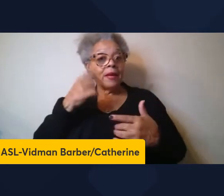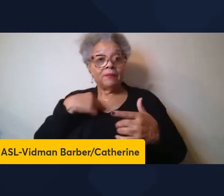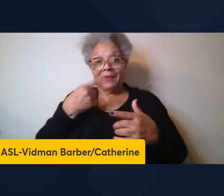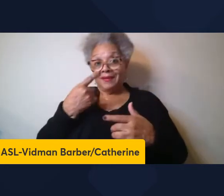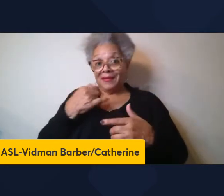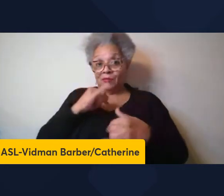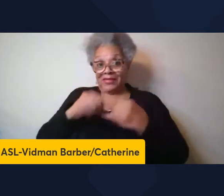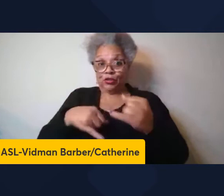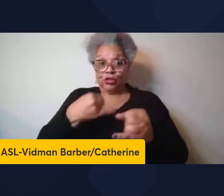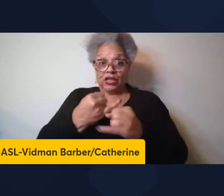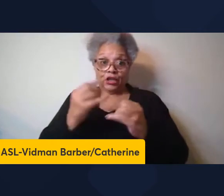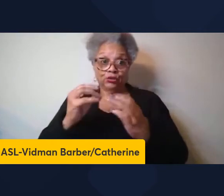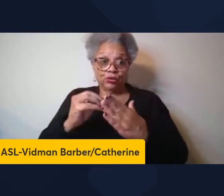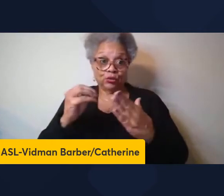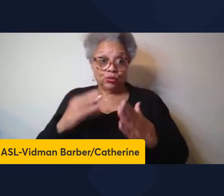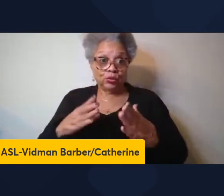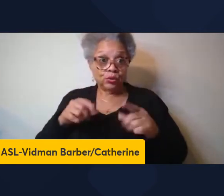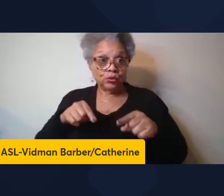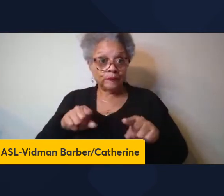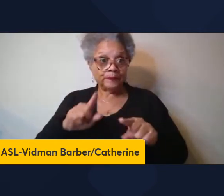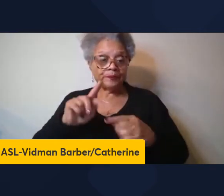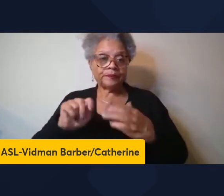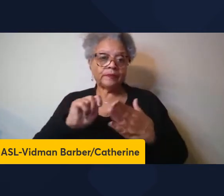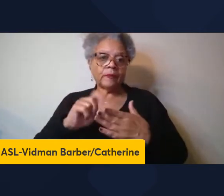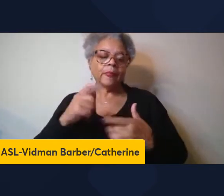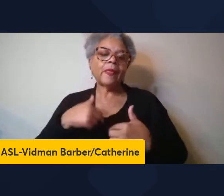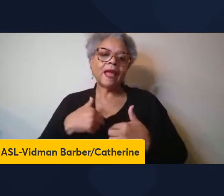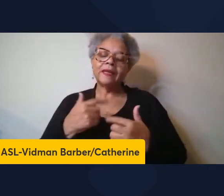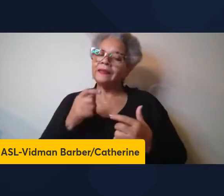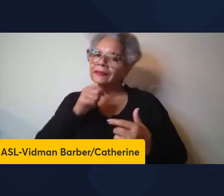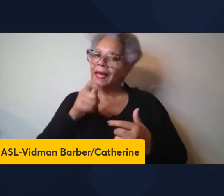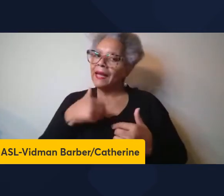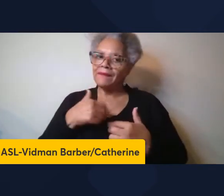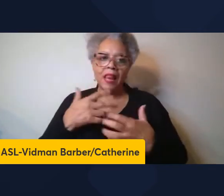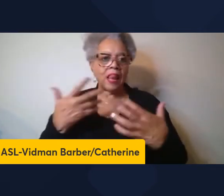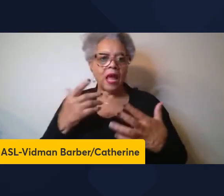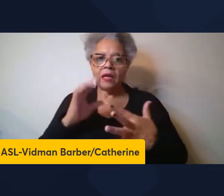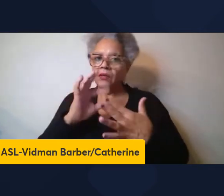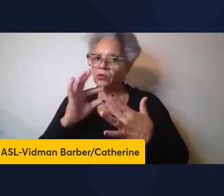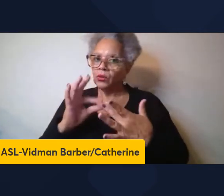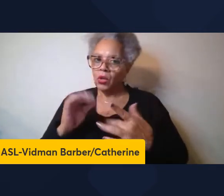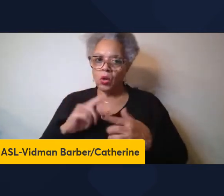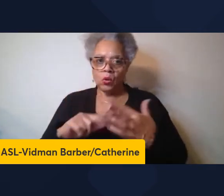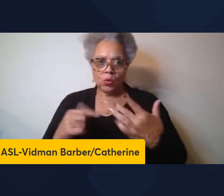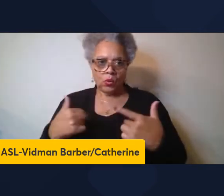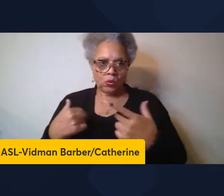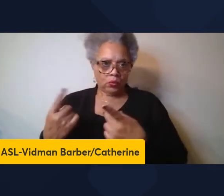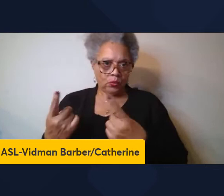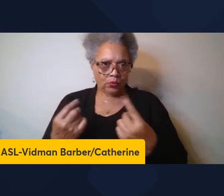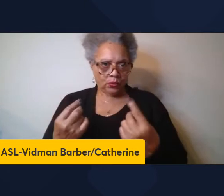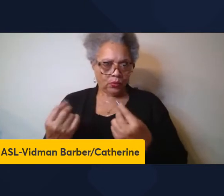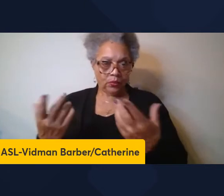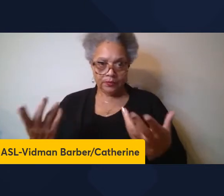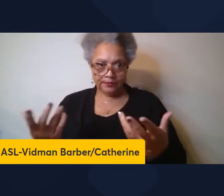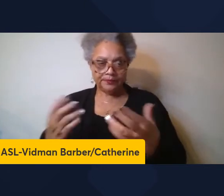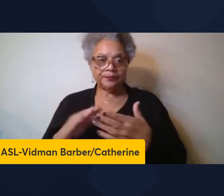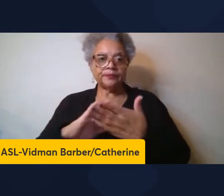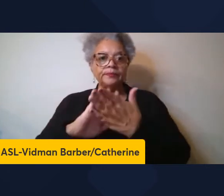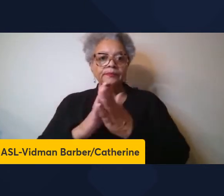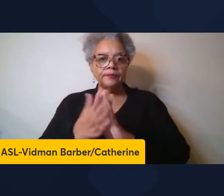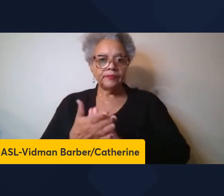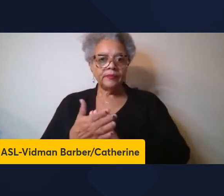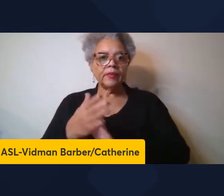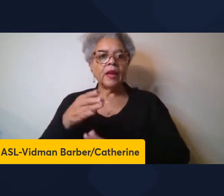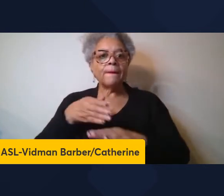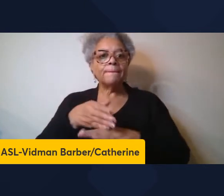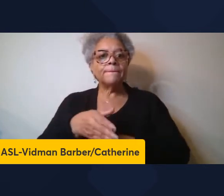student at the time, I didn't have a lot of choices. All I could really go into was becoming a postdoc.